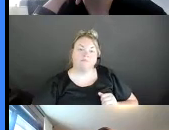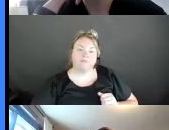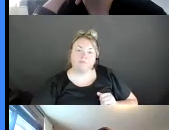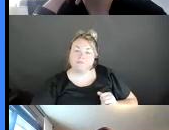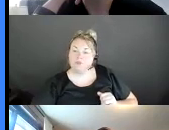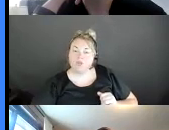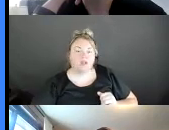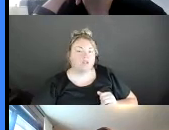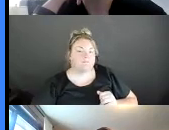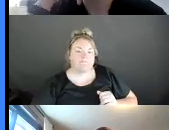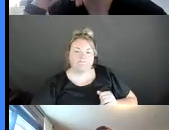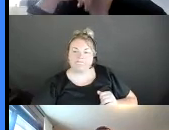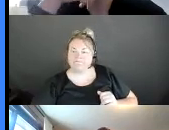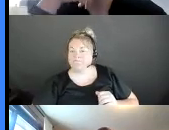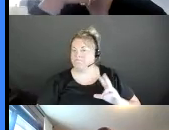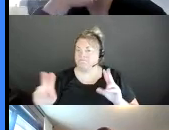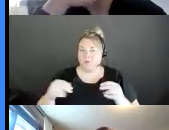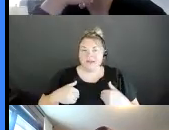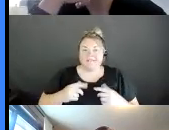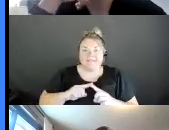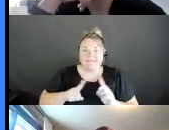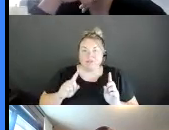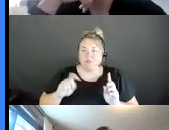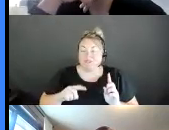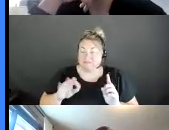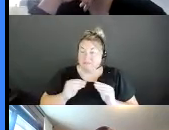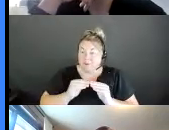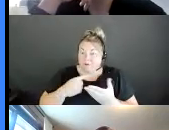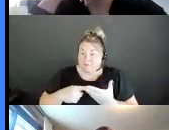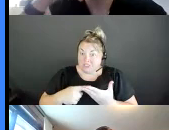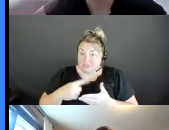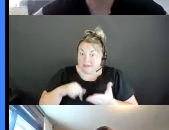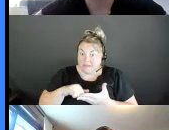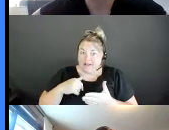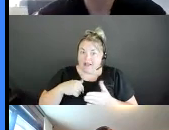No, Tom, I had a different question. So if there's more discussion on that one, I can hold off in a second.